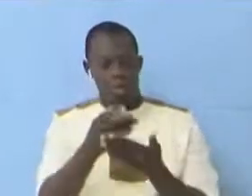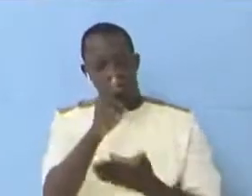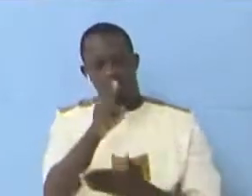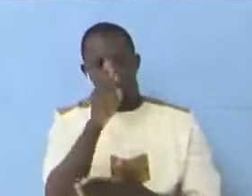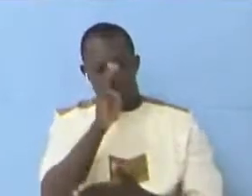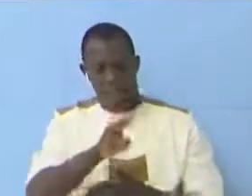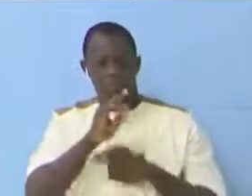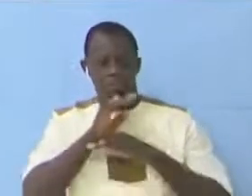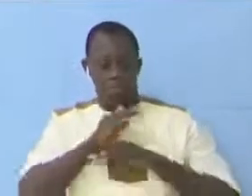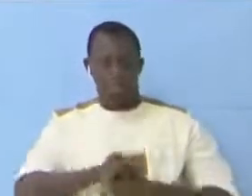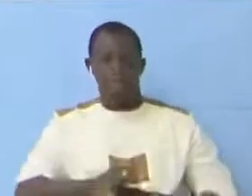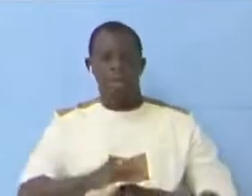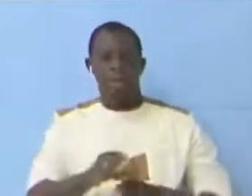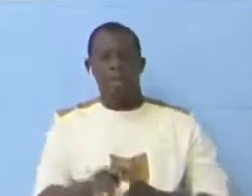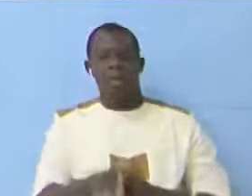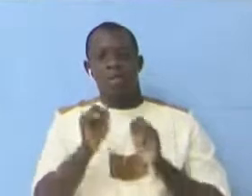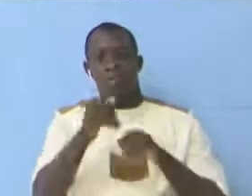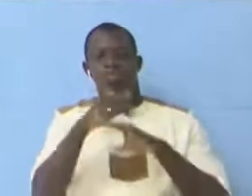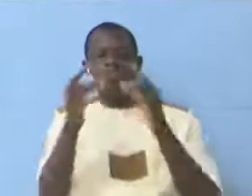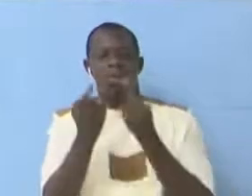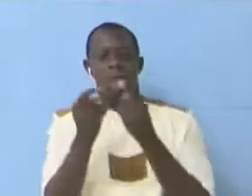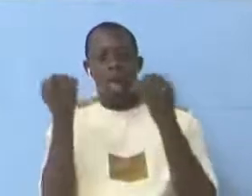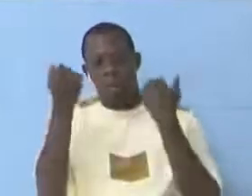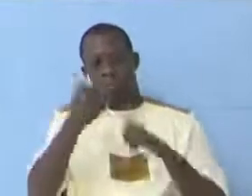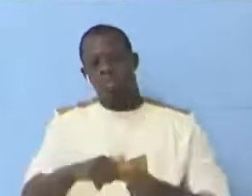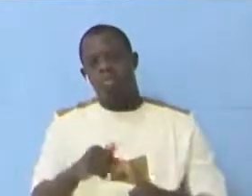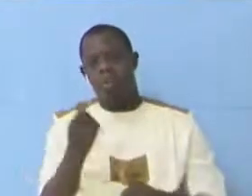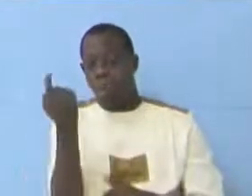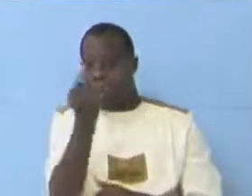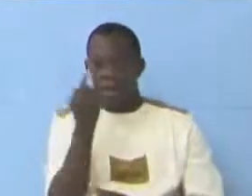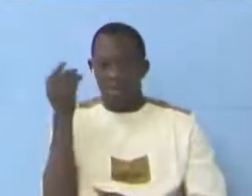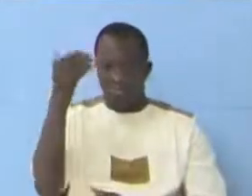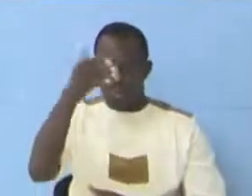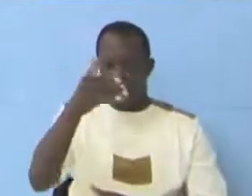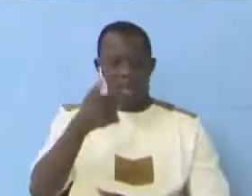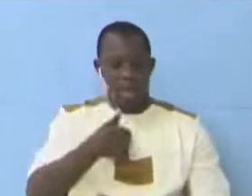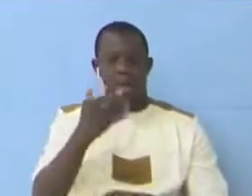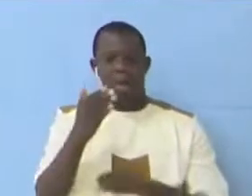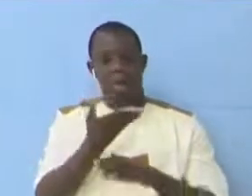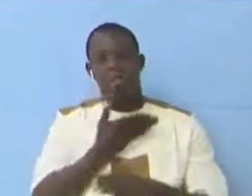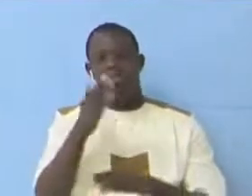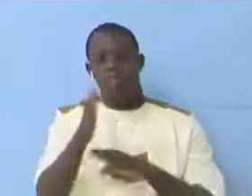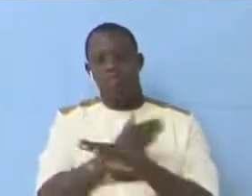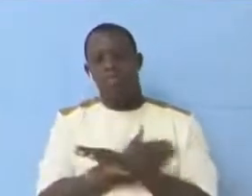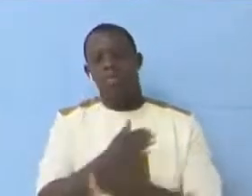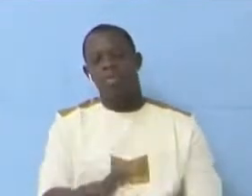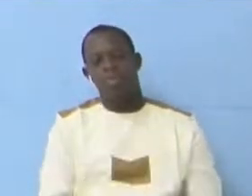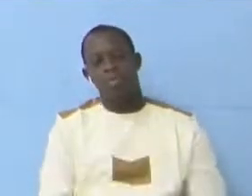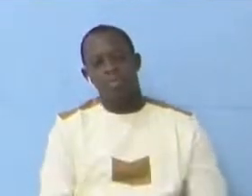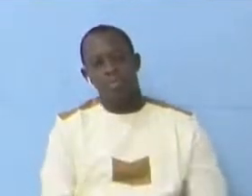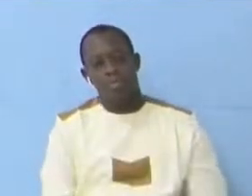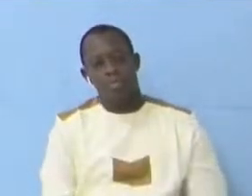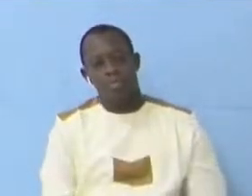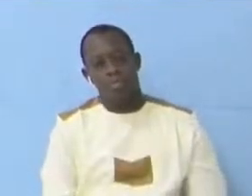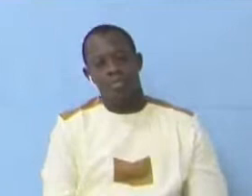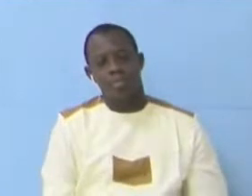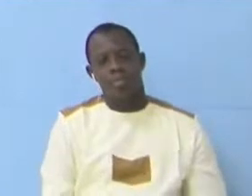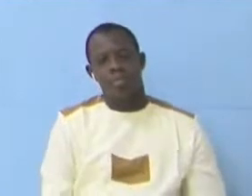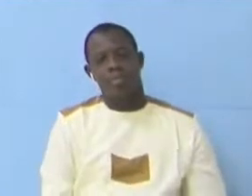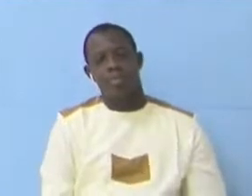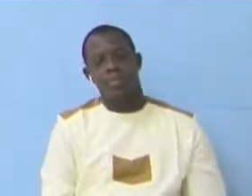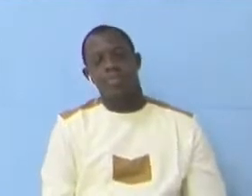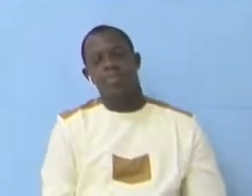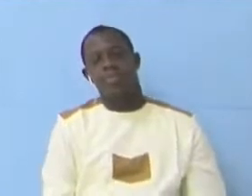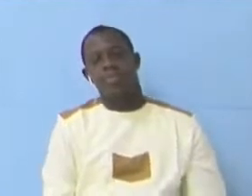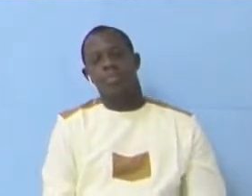We're finding out. That was the only visit I had. Mon na nag benn nemmeeku benn ci lawyer yi di ki nga xam ne mooy ki topp